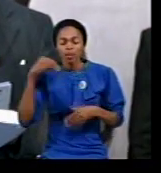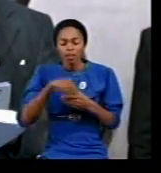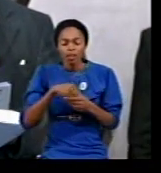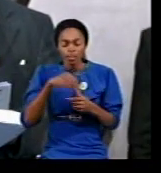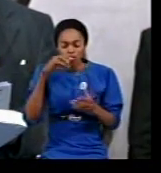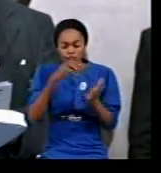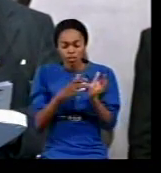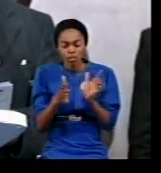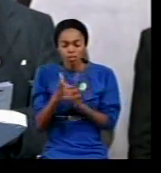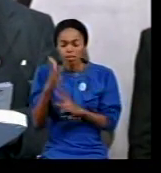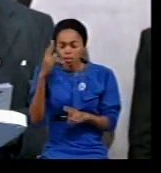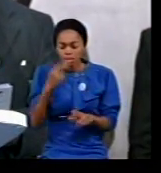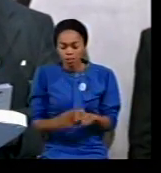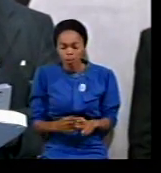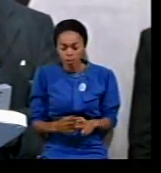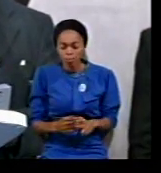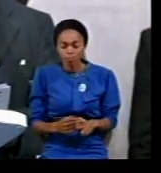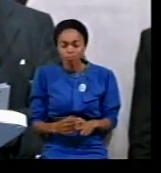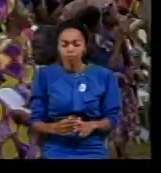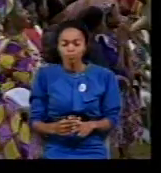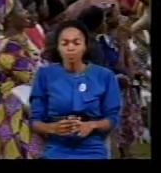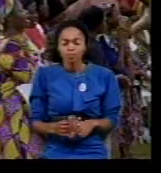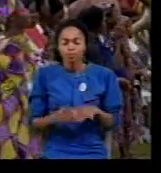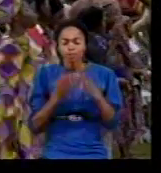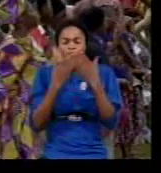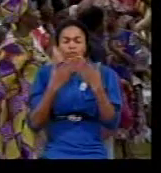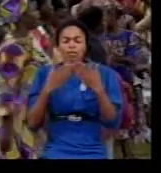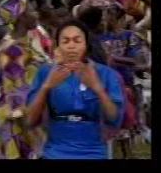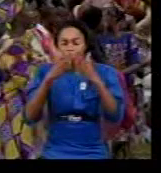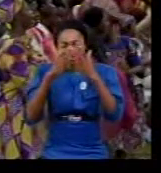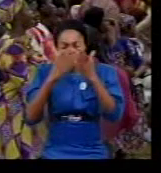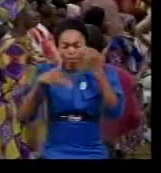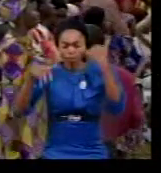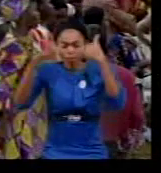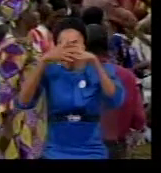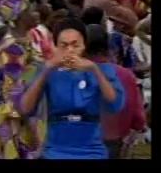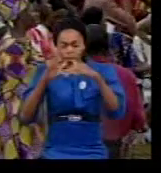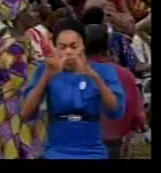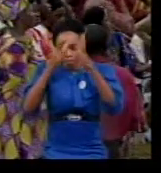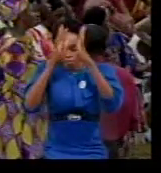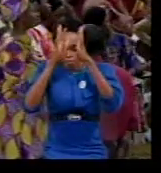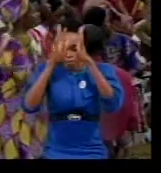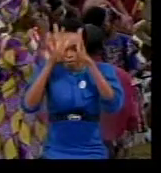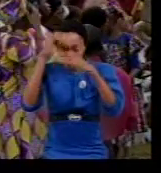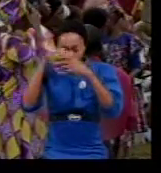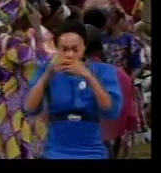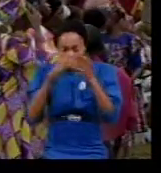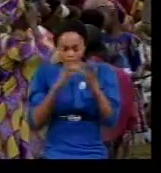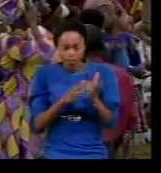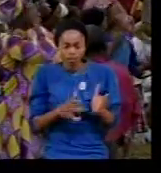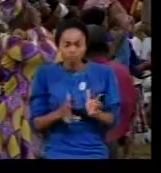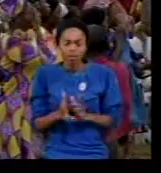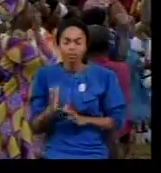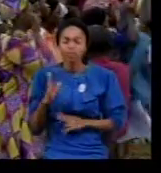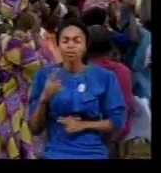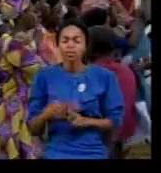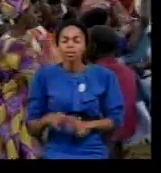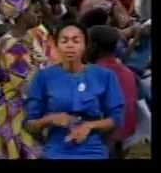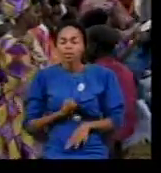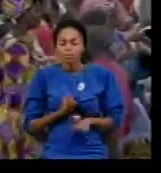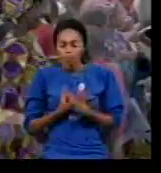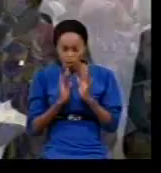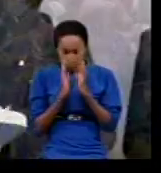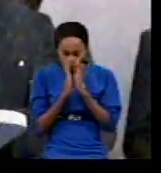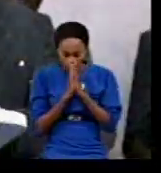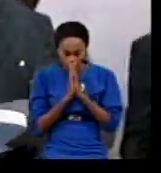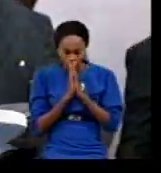do anything, have compassion on us and help us. And Jesus returned this, if thou, back to him. Look at